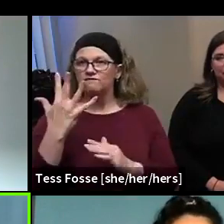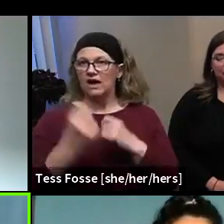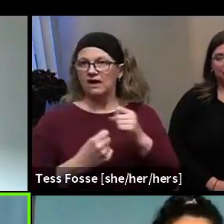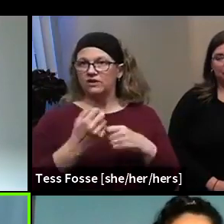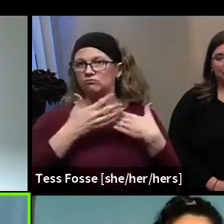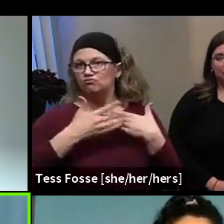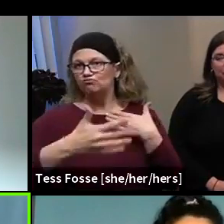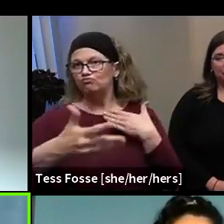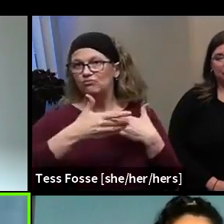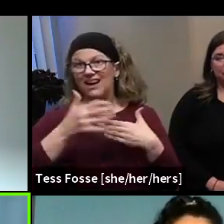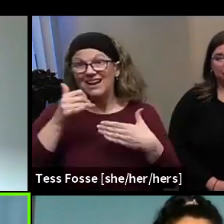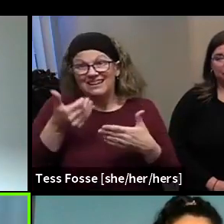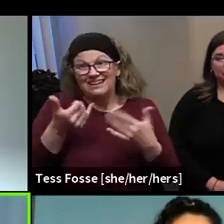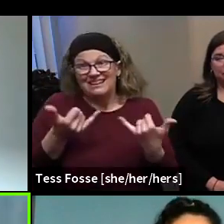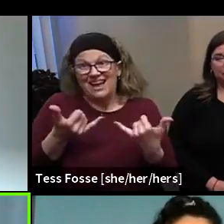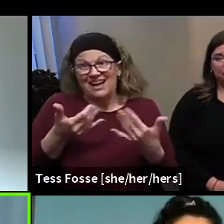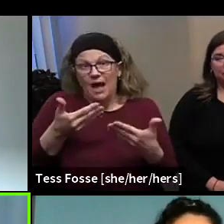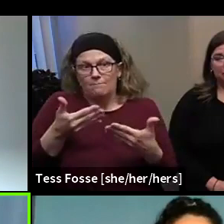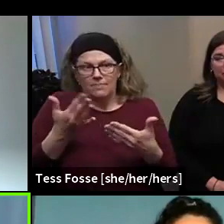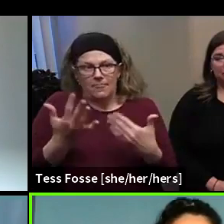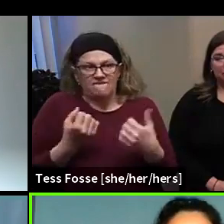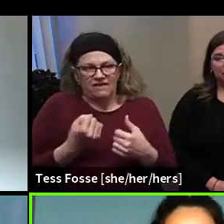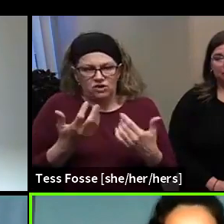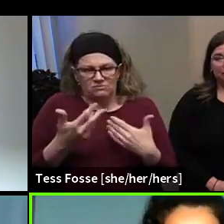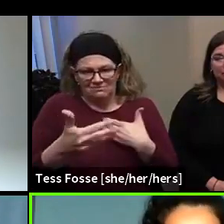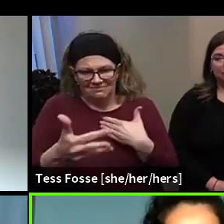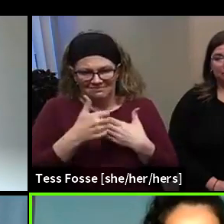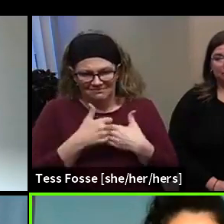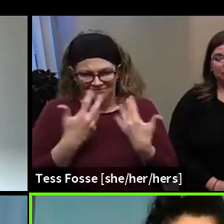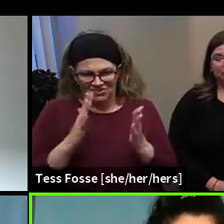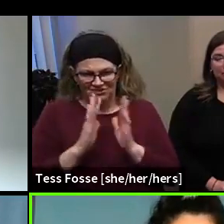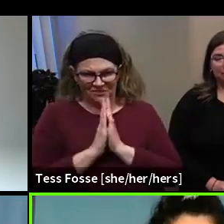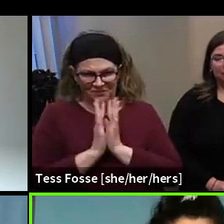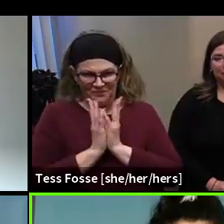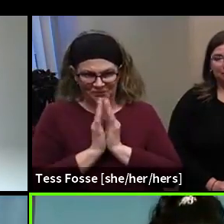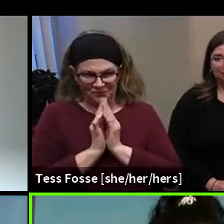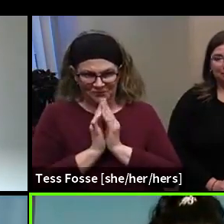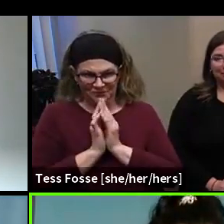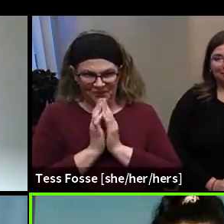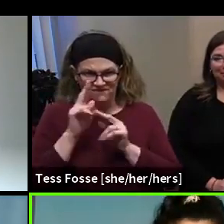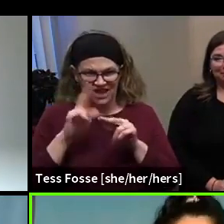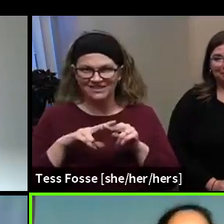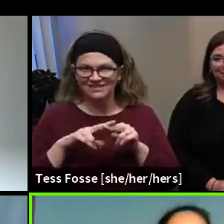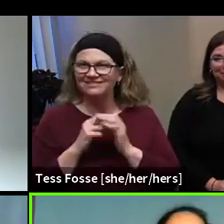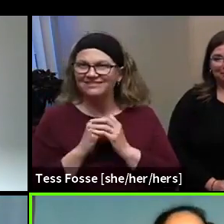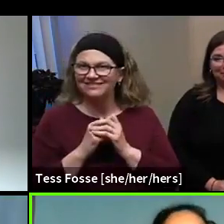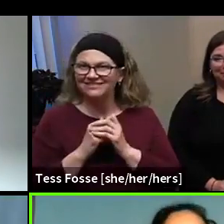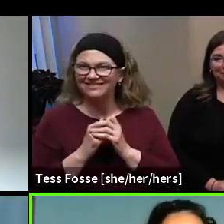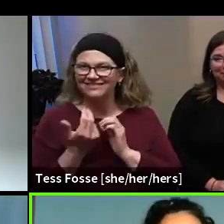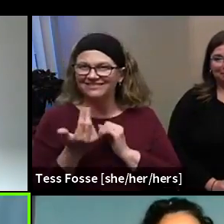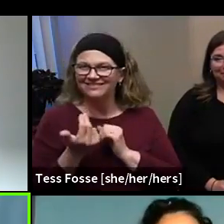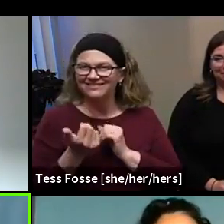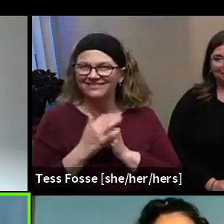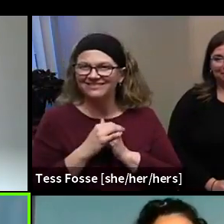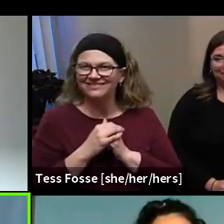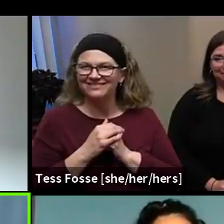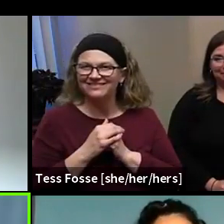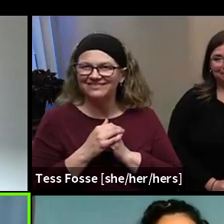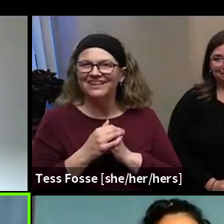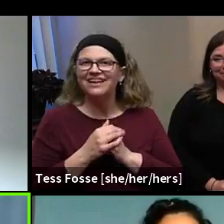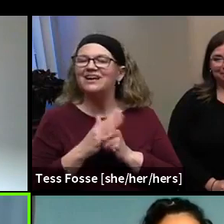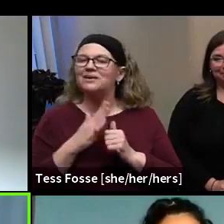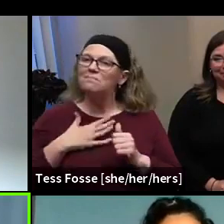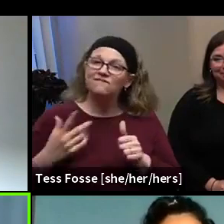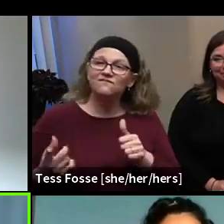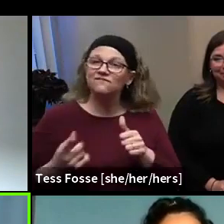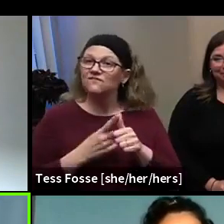I'm now approaching that. I'm at that 5-year mark. So that's really fun. So my